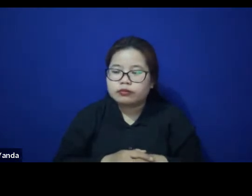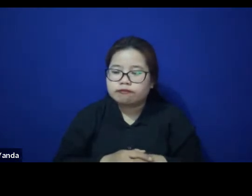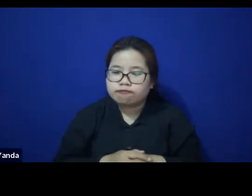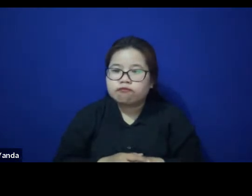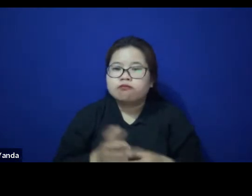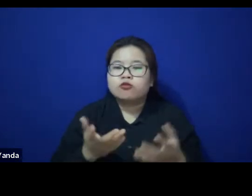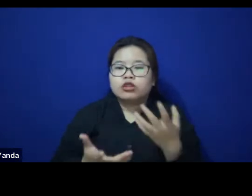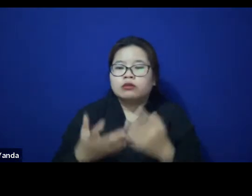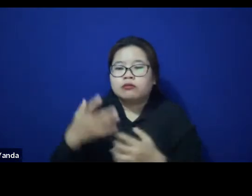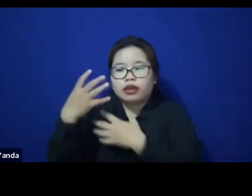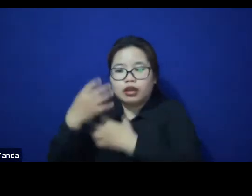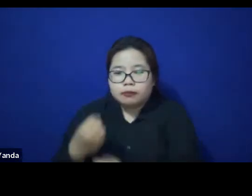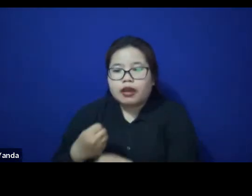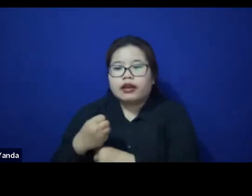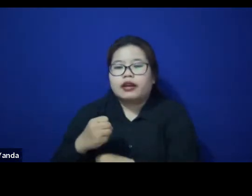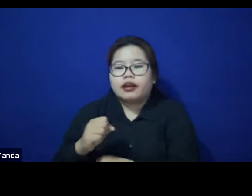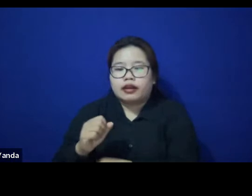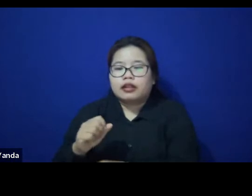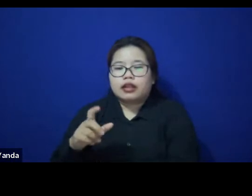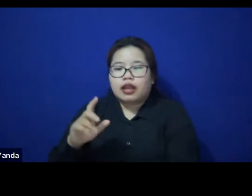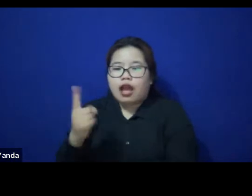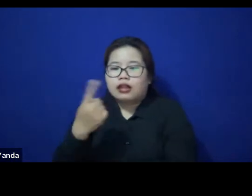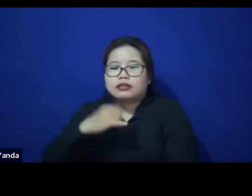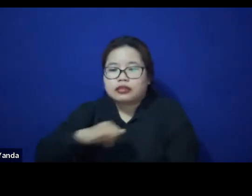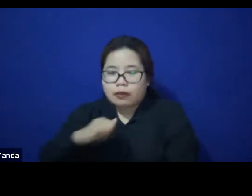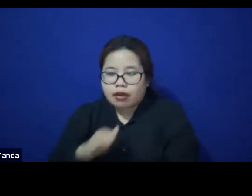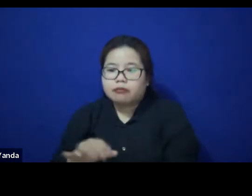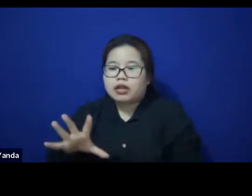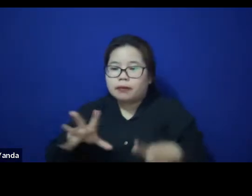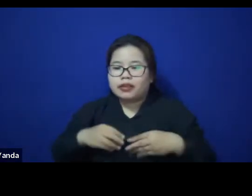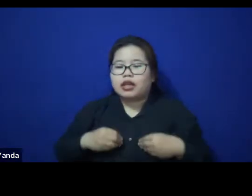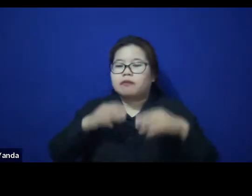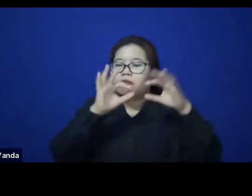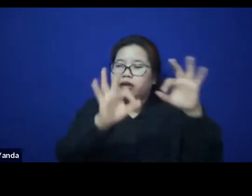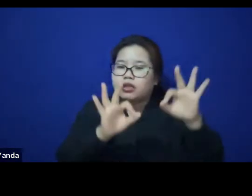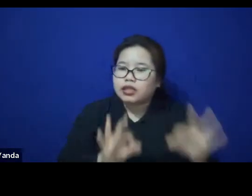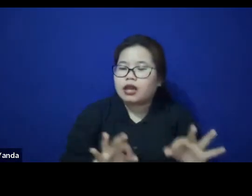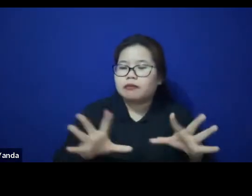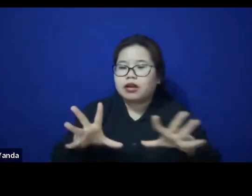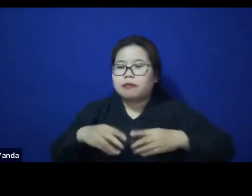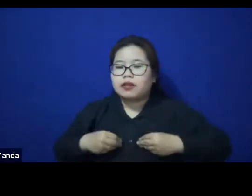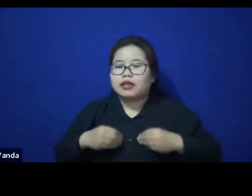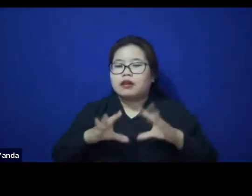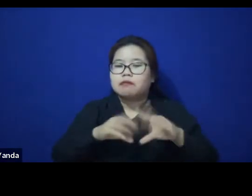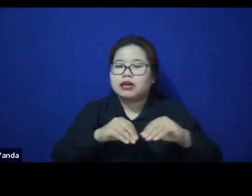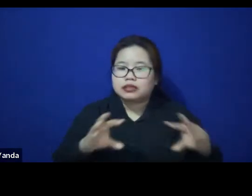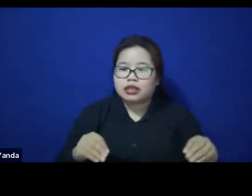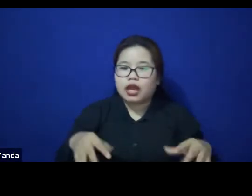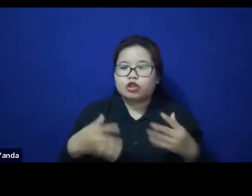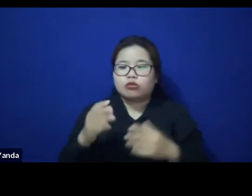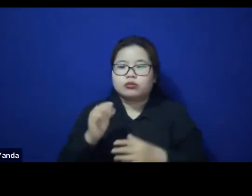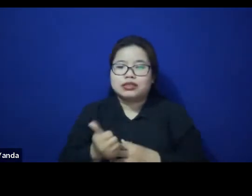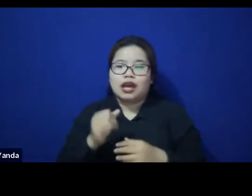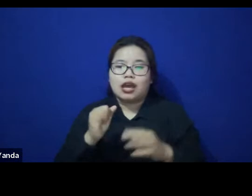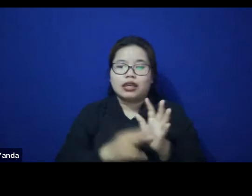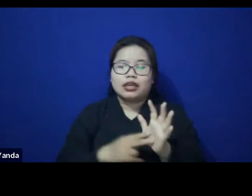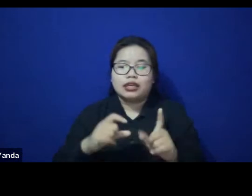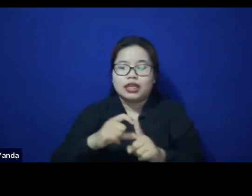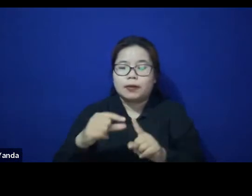an education, get a job, and leave home, and be independent in society. So that's what I